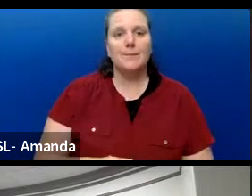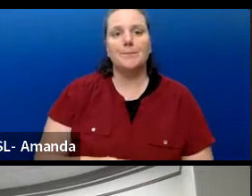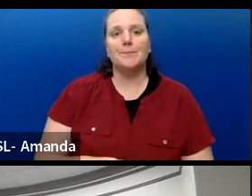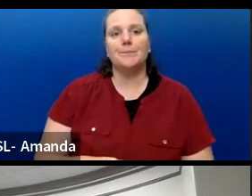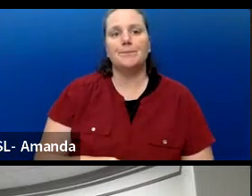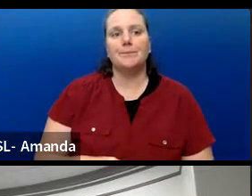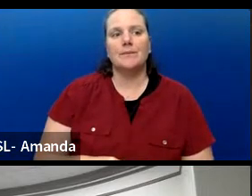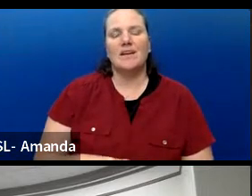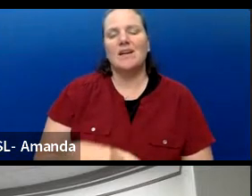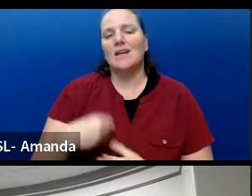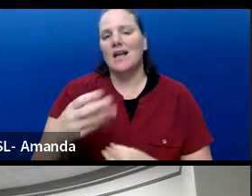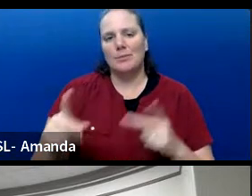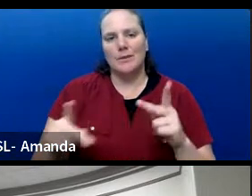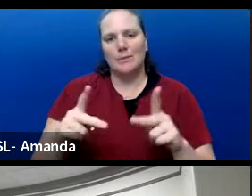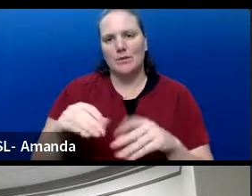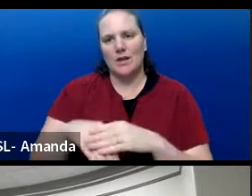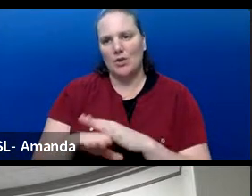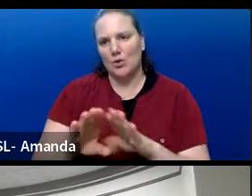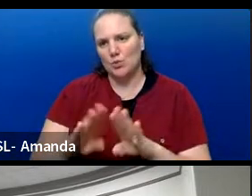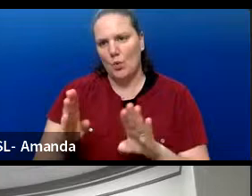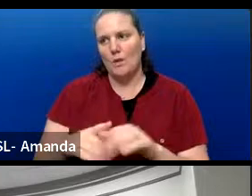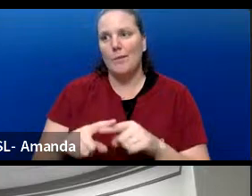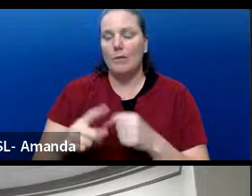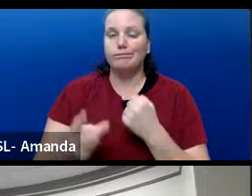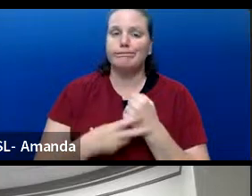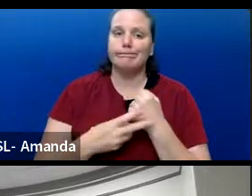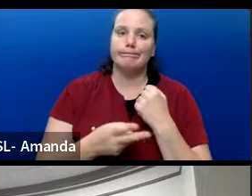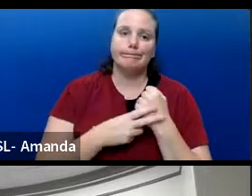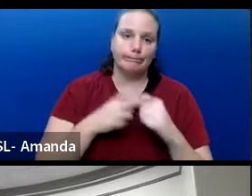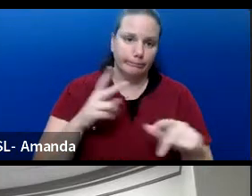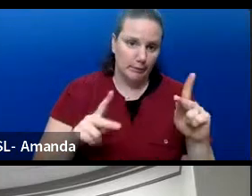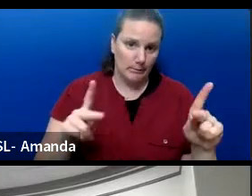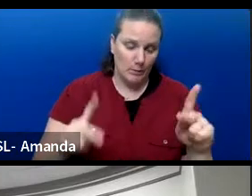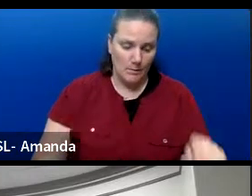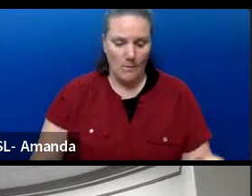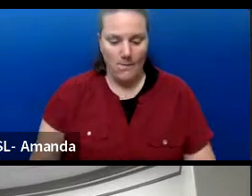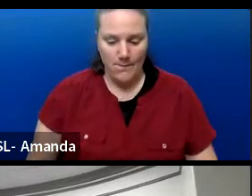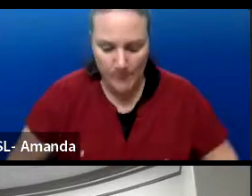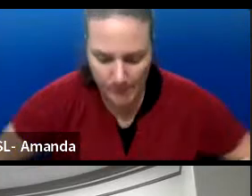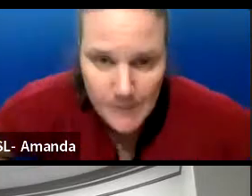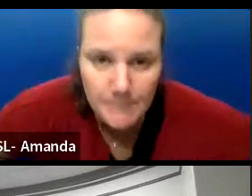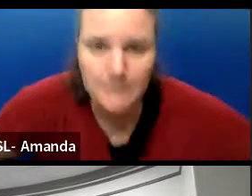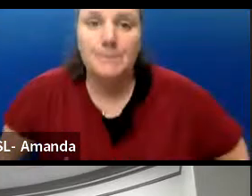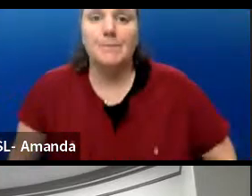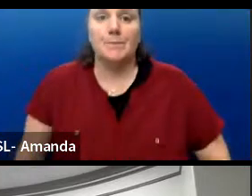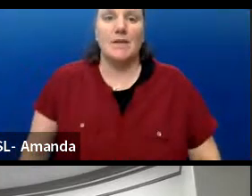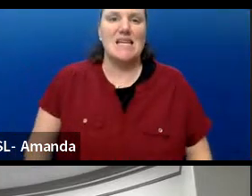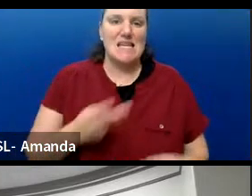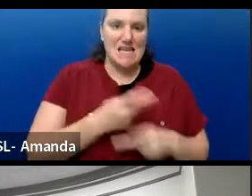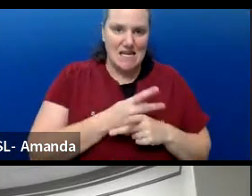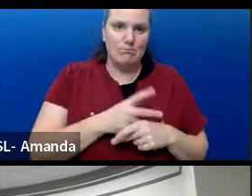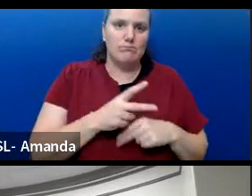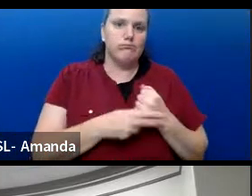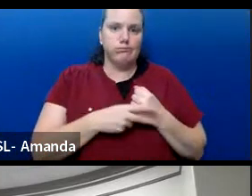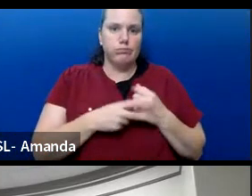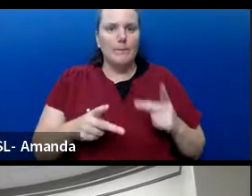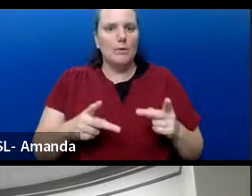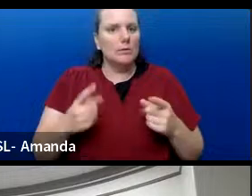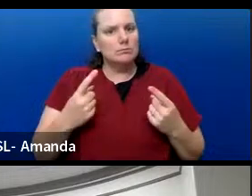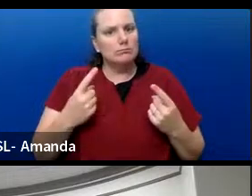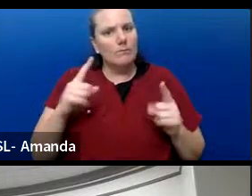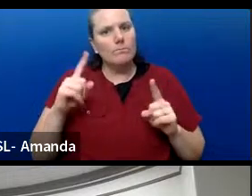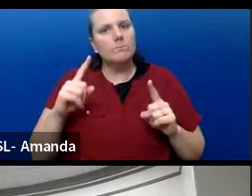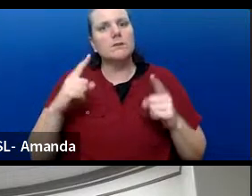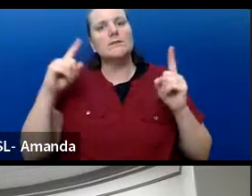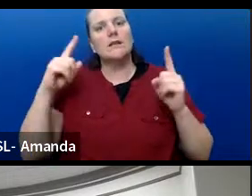only getting folks in the door, but is retaining folks. One of the keys to having successful